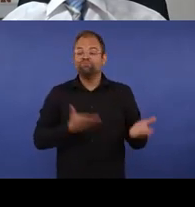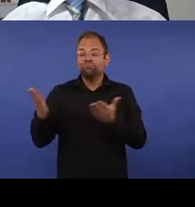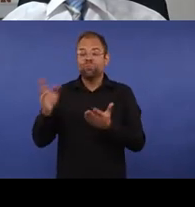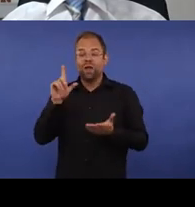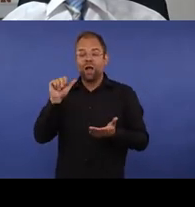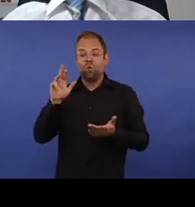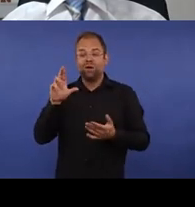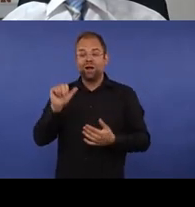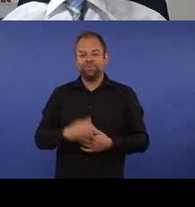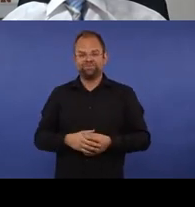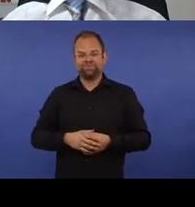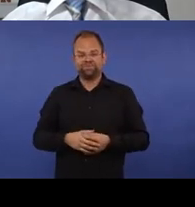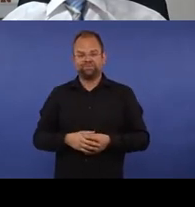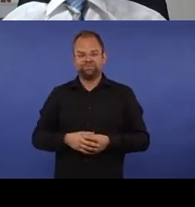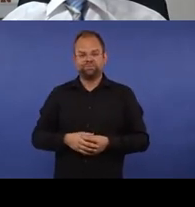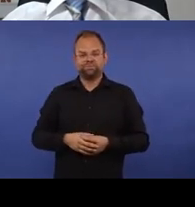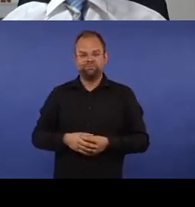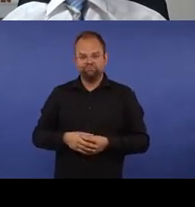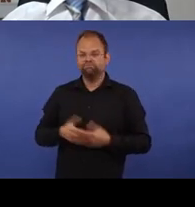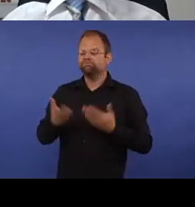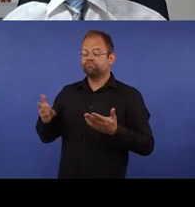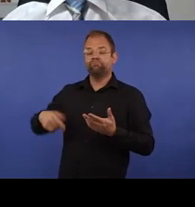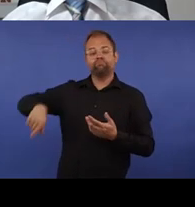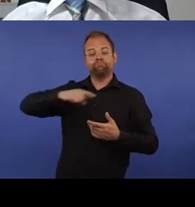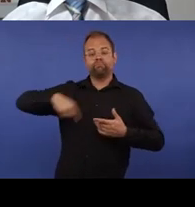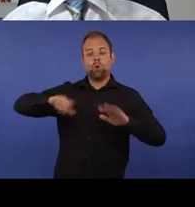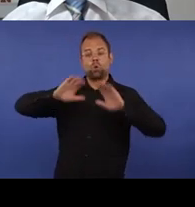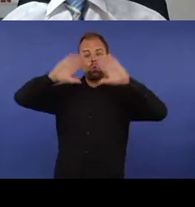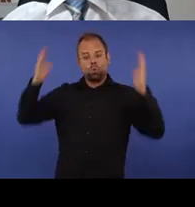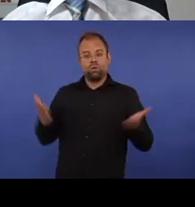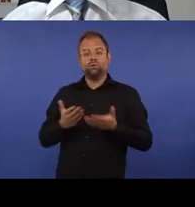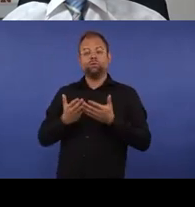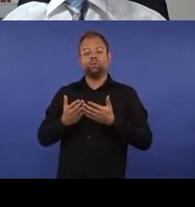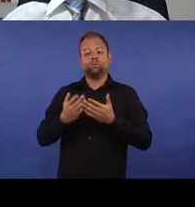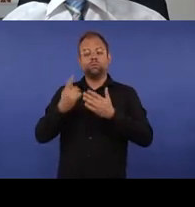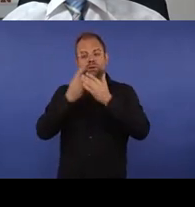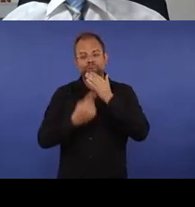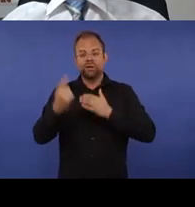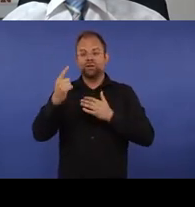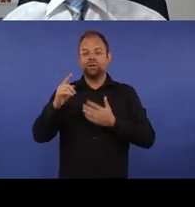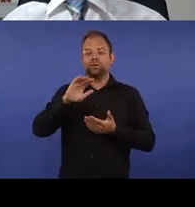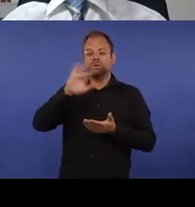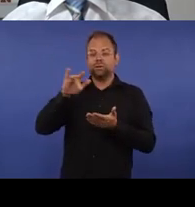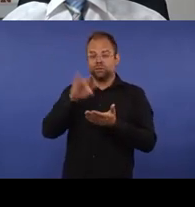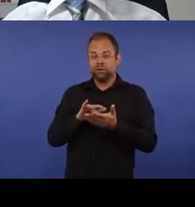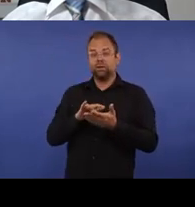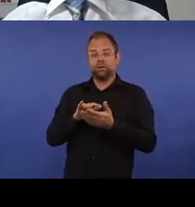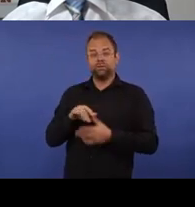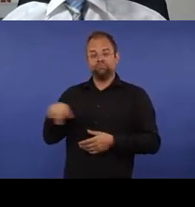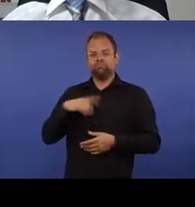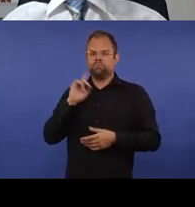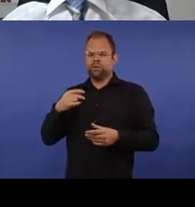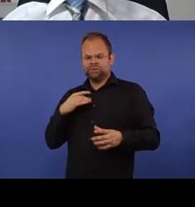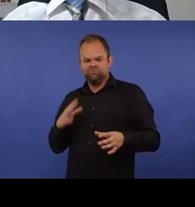COVID-19 recovery. We, as persons with disabilities, share common values and challenges that go beyond nationality,